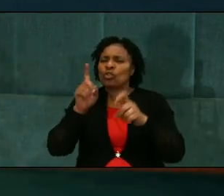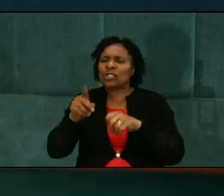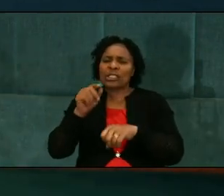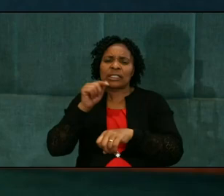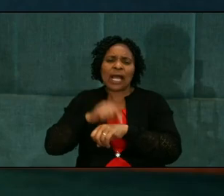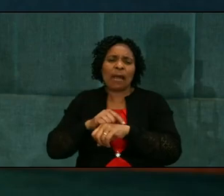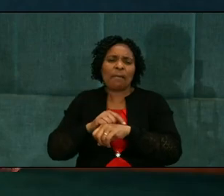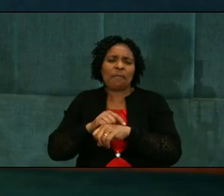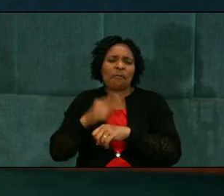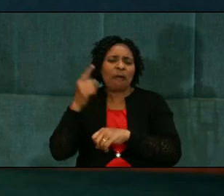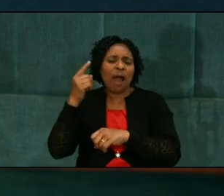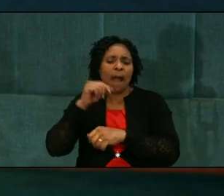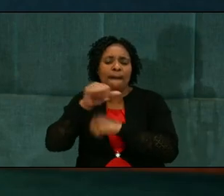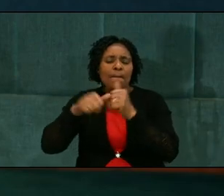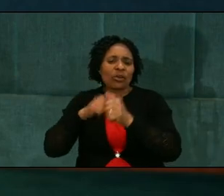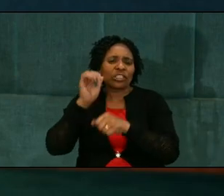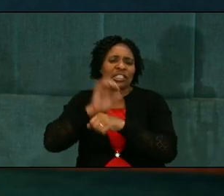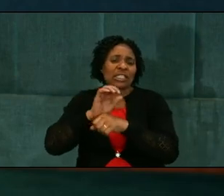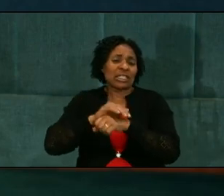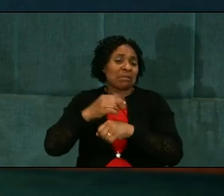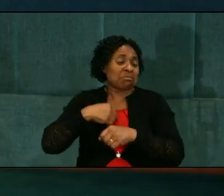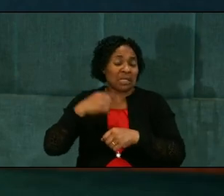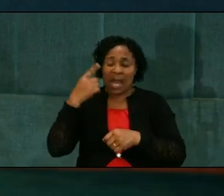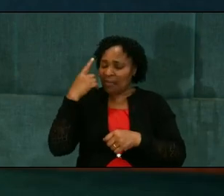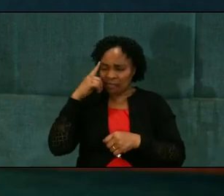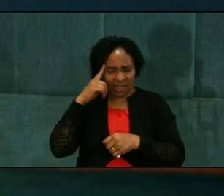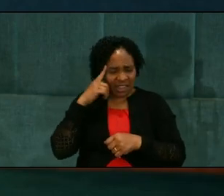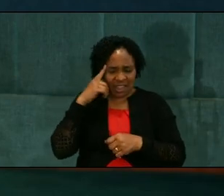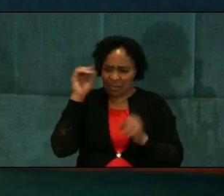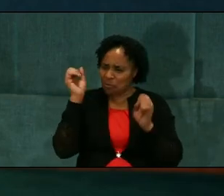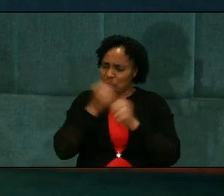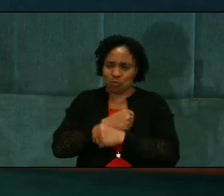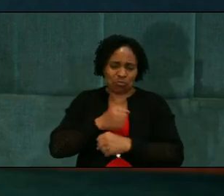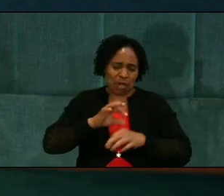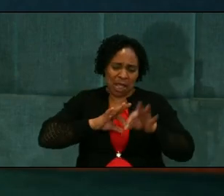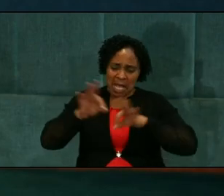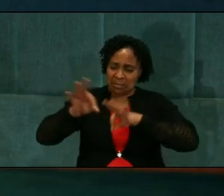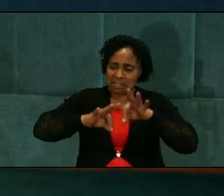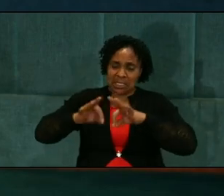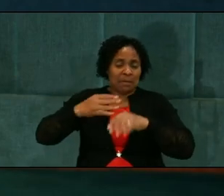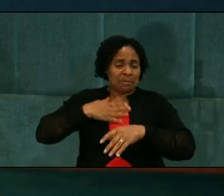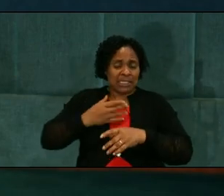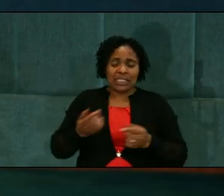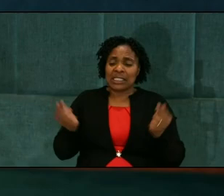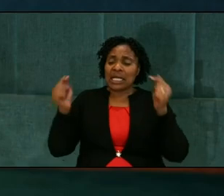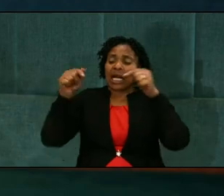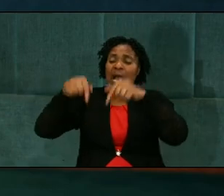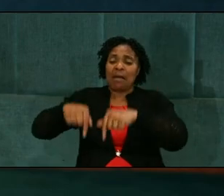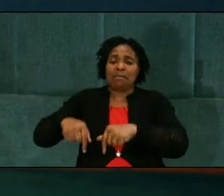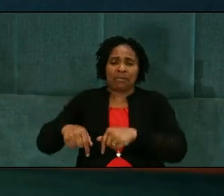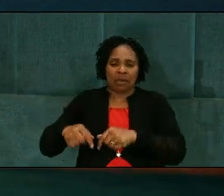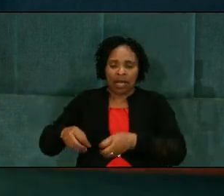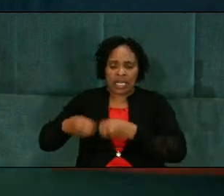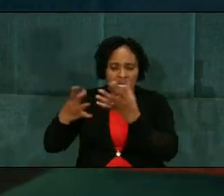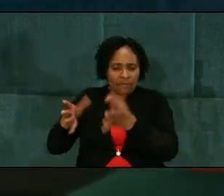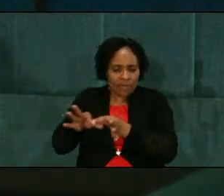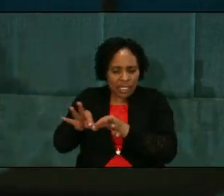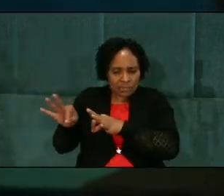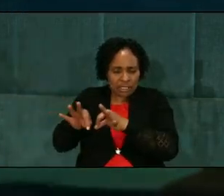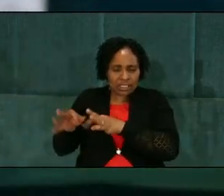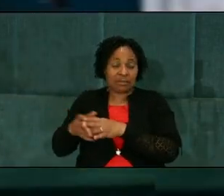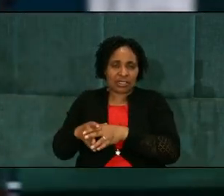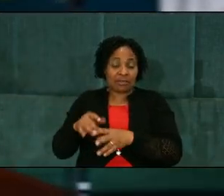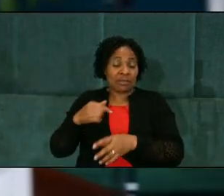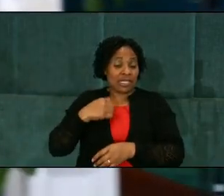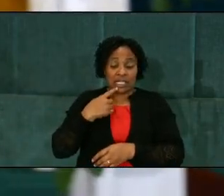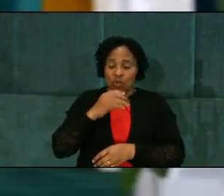the church. And I don't think I can answer them. So will you come over and give us some help? I said,